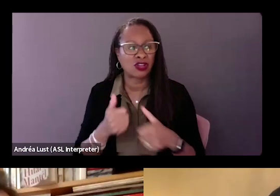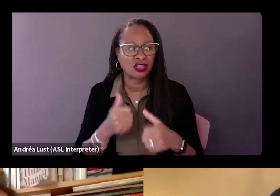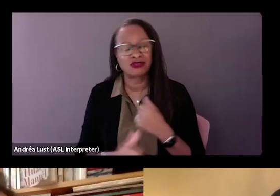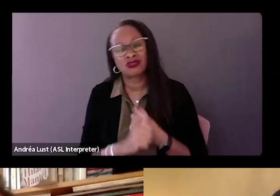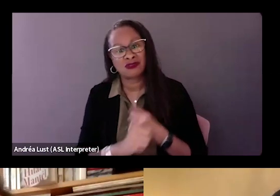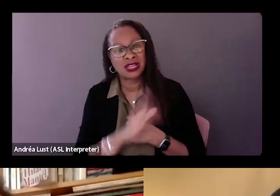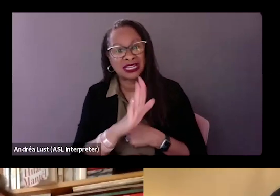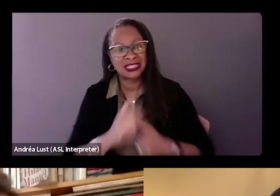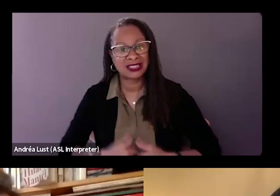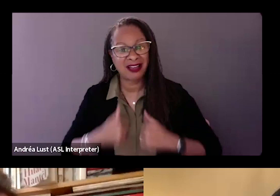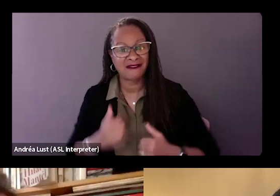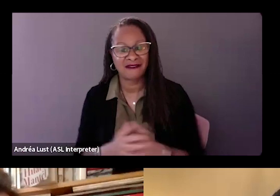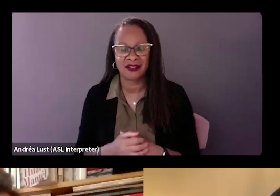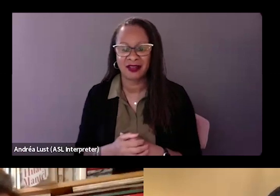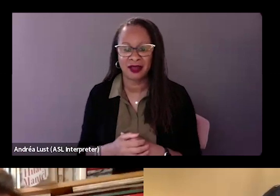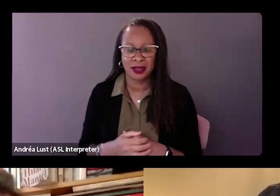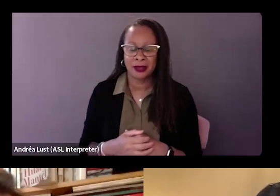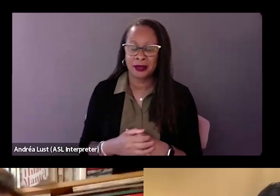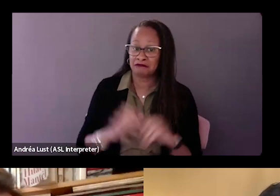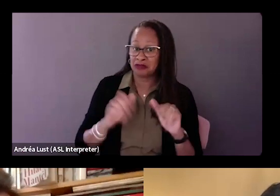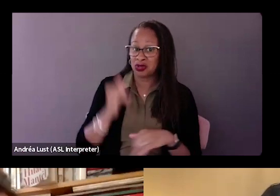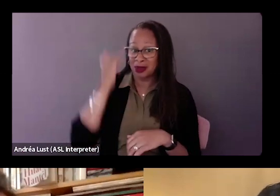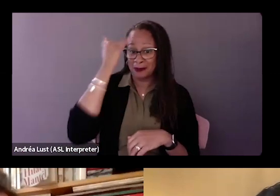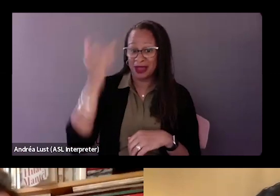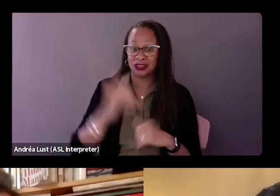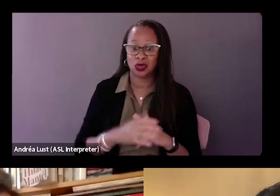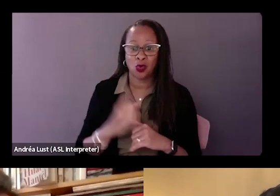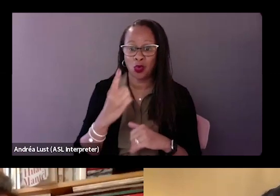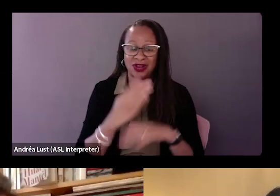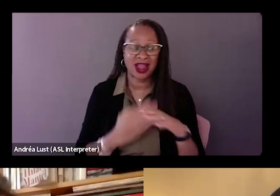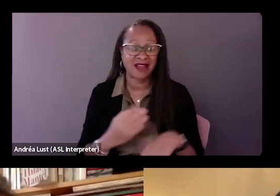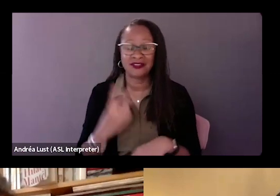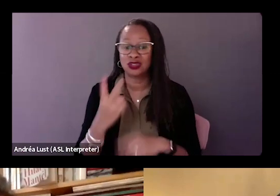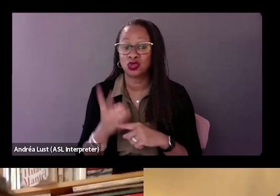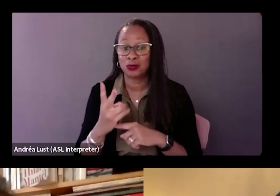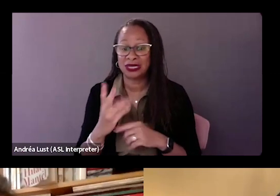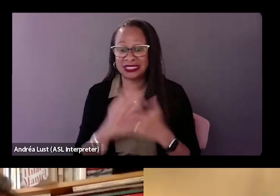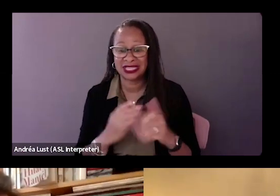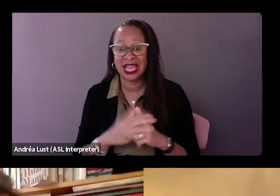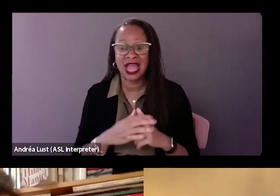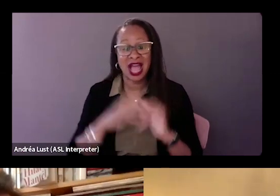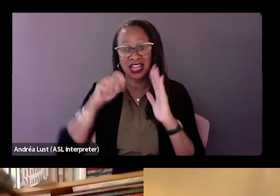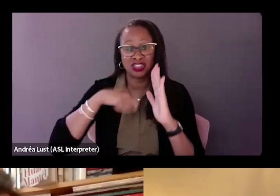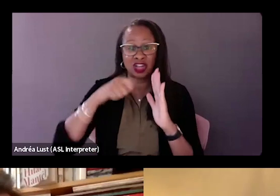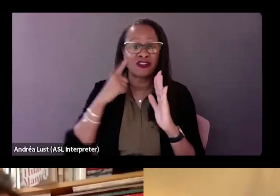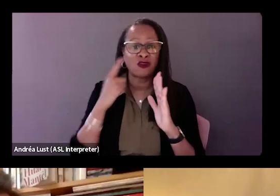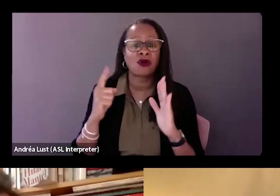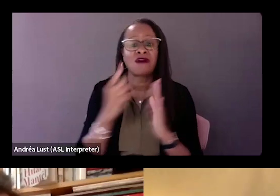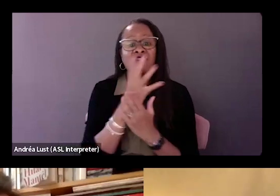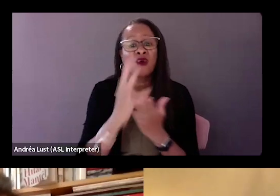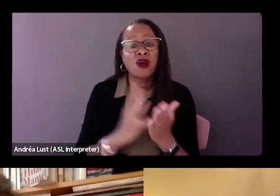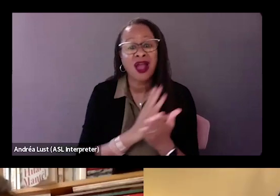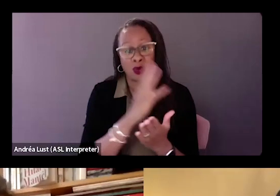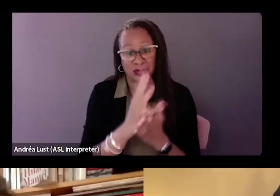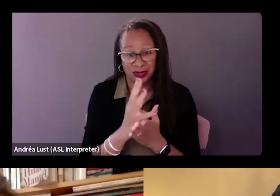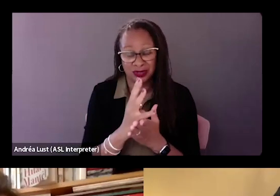You can imagine that you're watching like a 1.5 minute, 2 minute scene in the film. I shot it for about 4 hours,